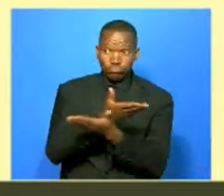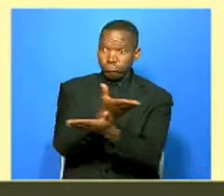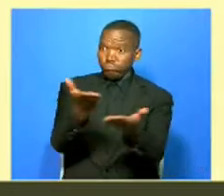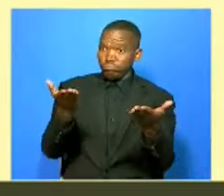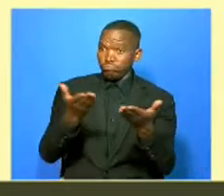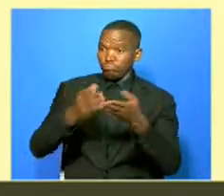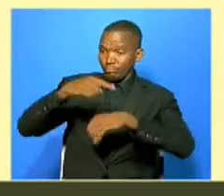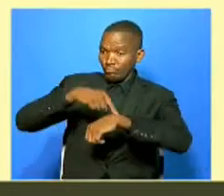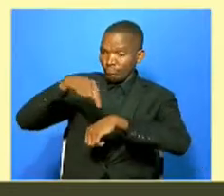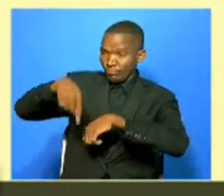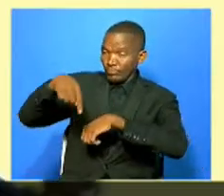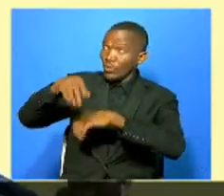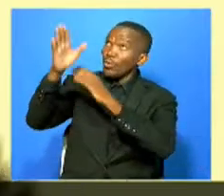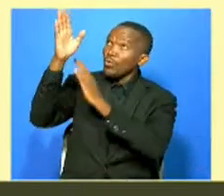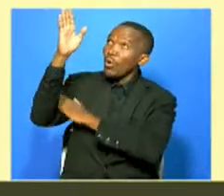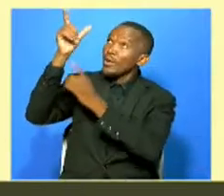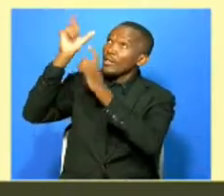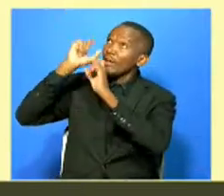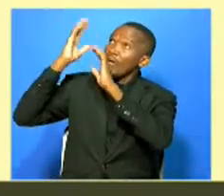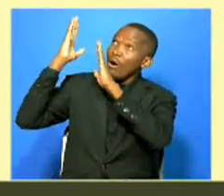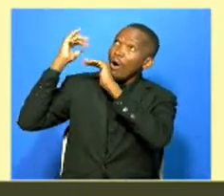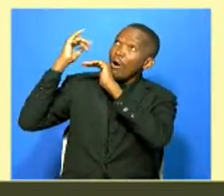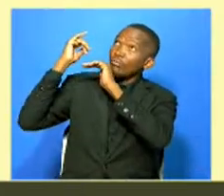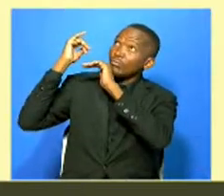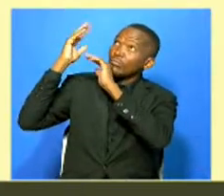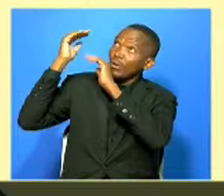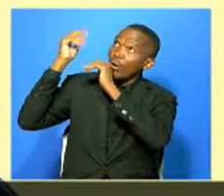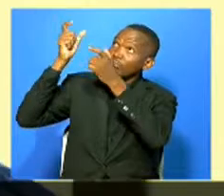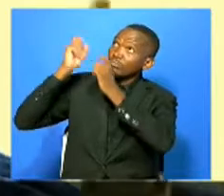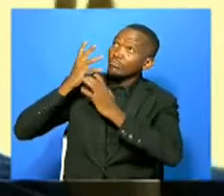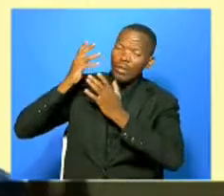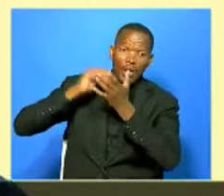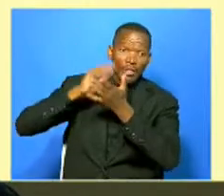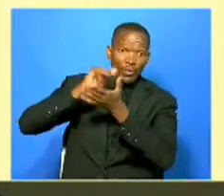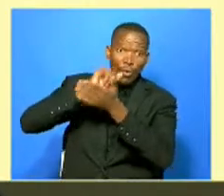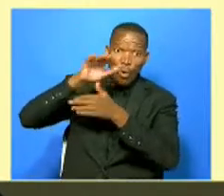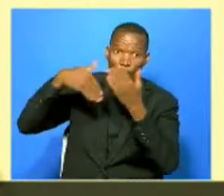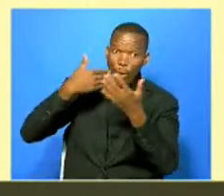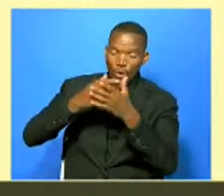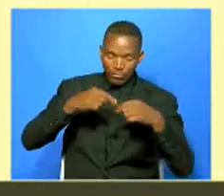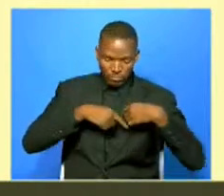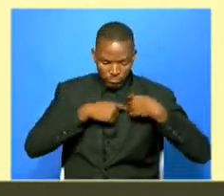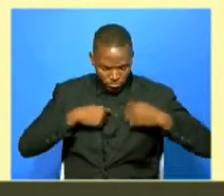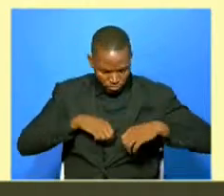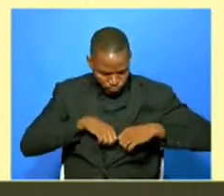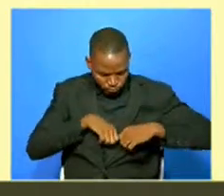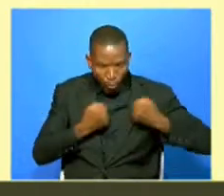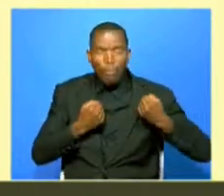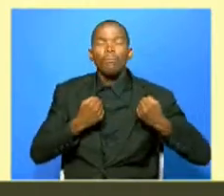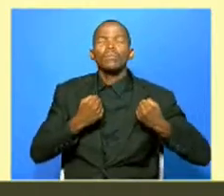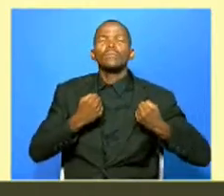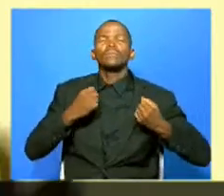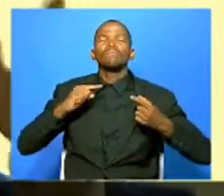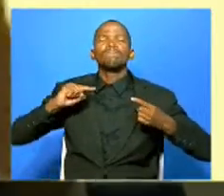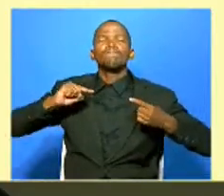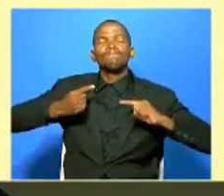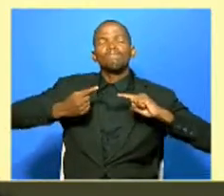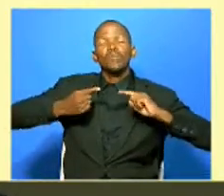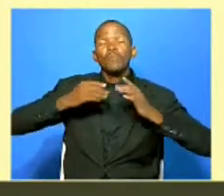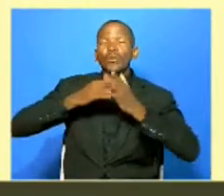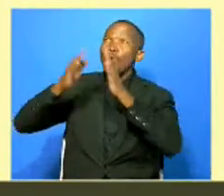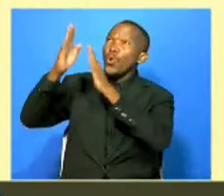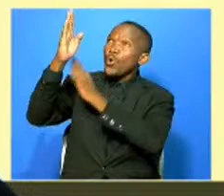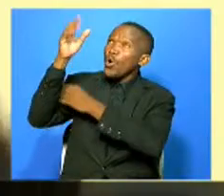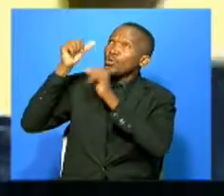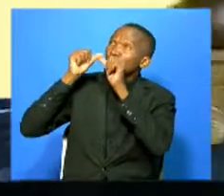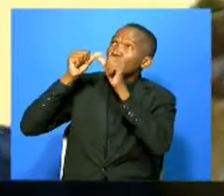yone Modimo o re neela hope, o re neela sologelo gore le ga dipelo tsa rona di phatogile go le bothoko. Modimo o santsa